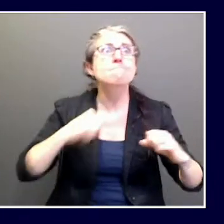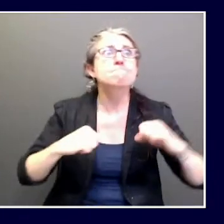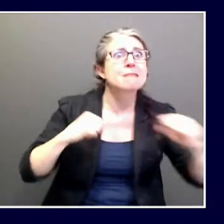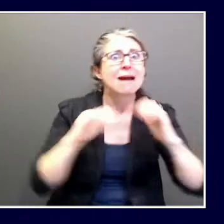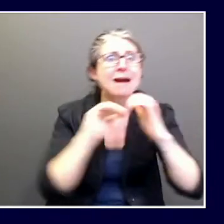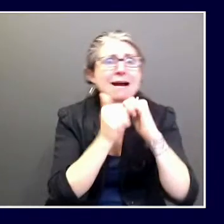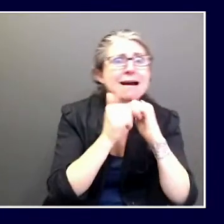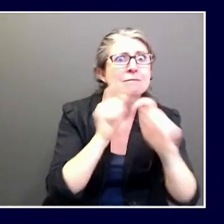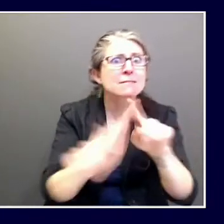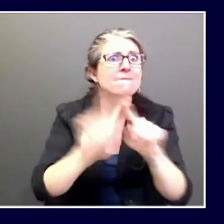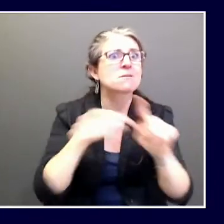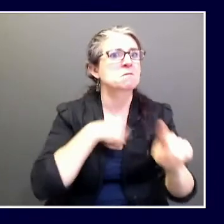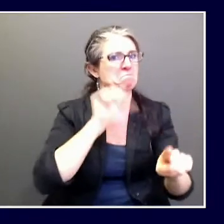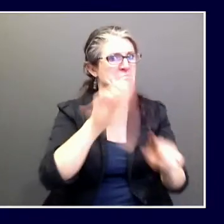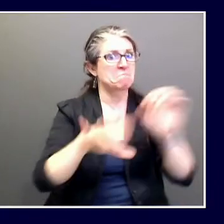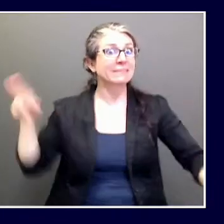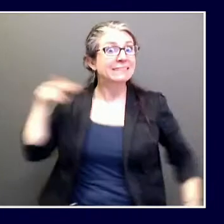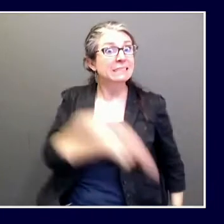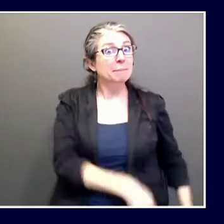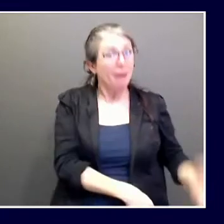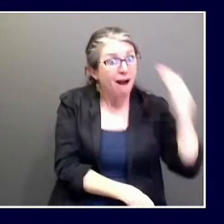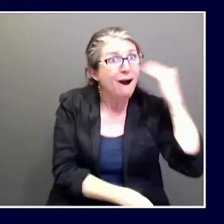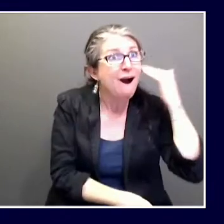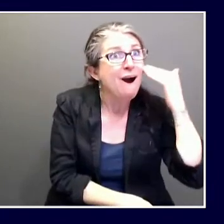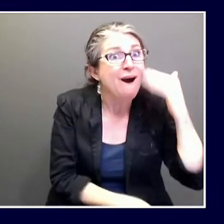seatbelts. Or sunscreen.